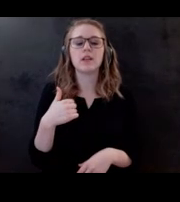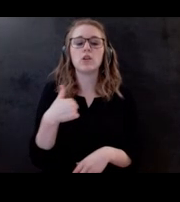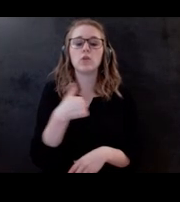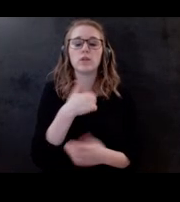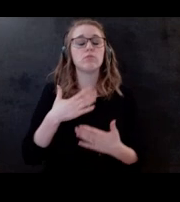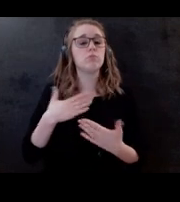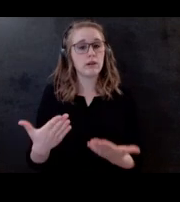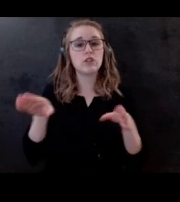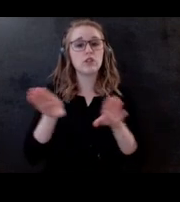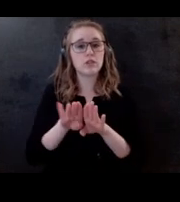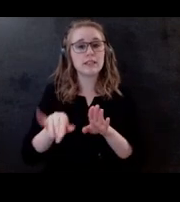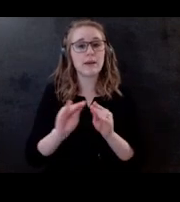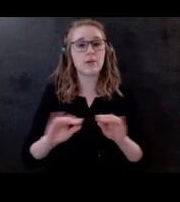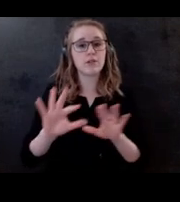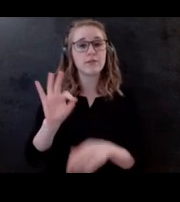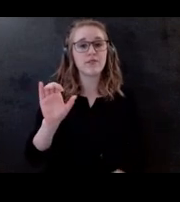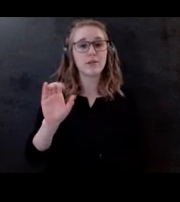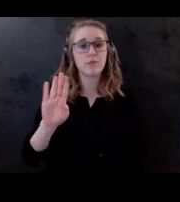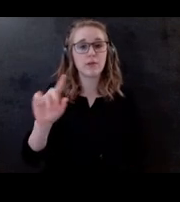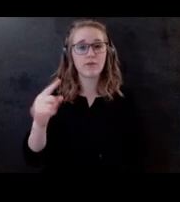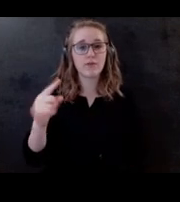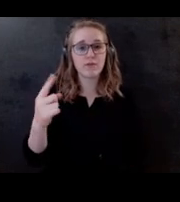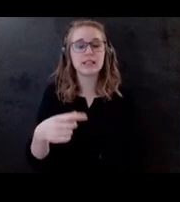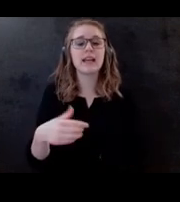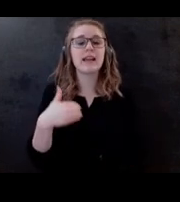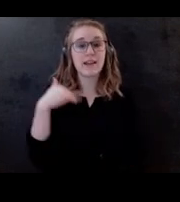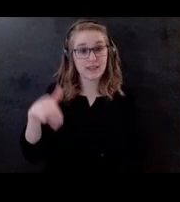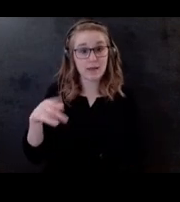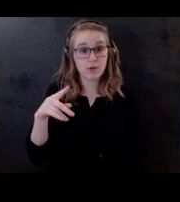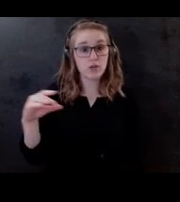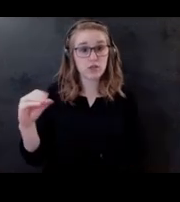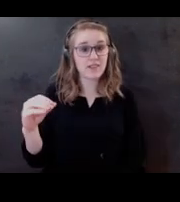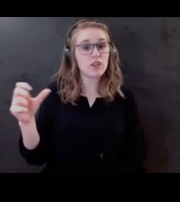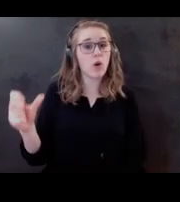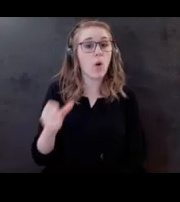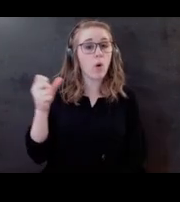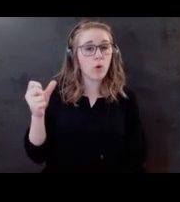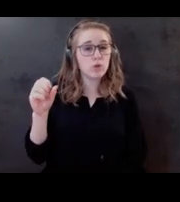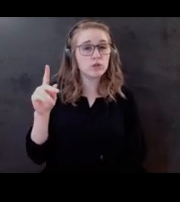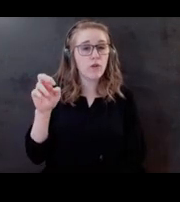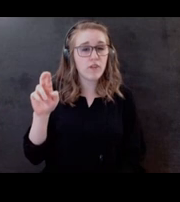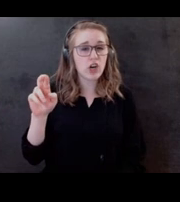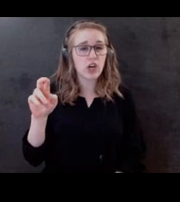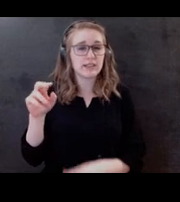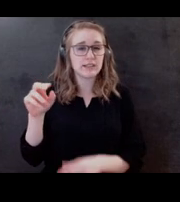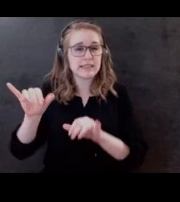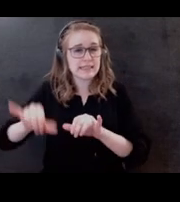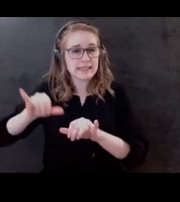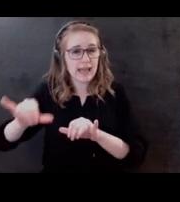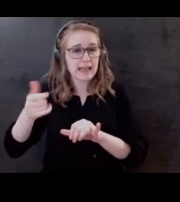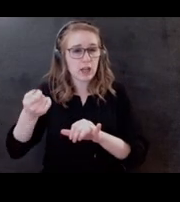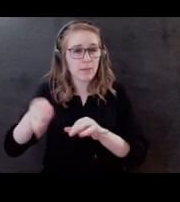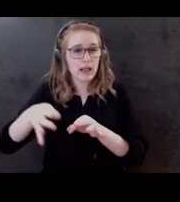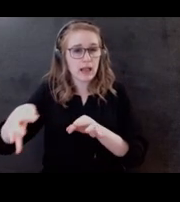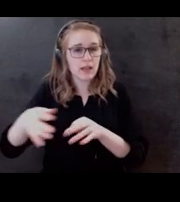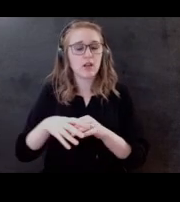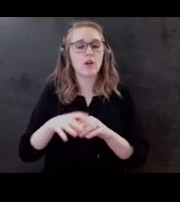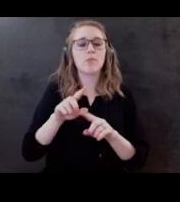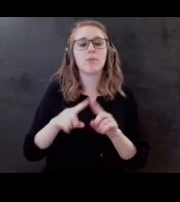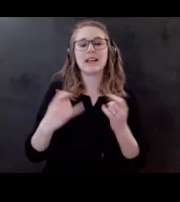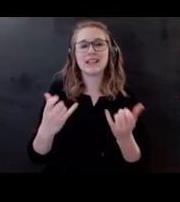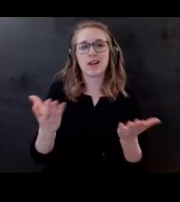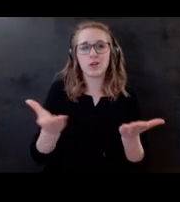close on the property on February 1st and have the post office as a holdover tenant. What you're looking before you now is really